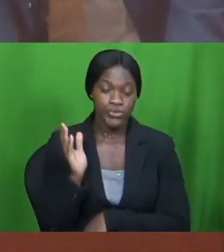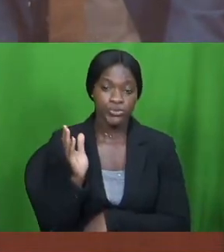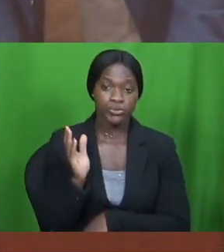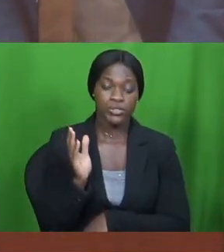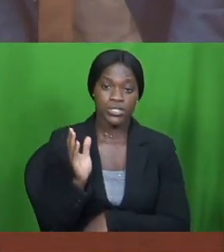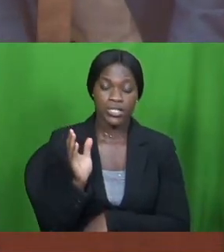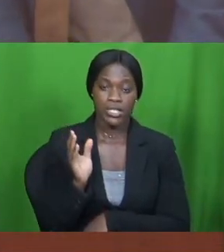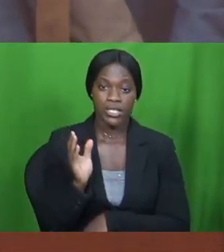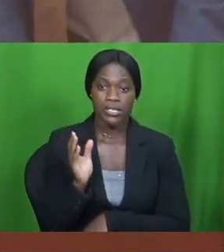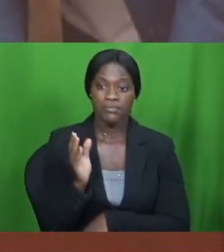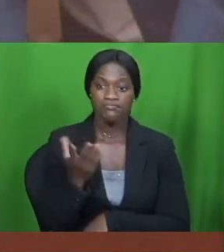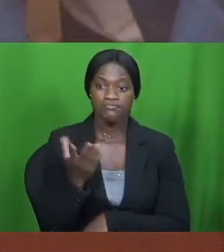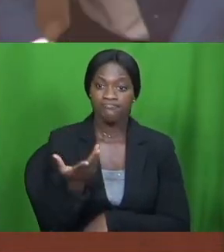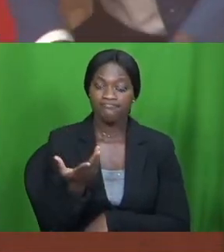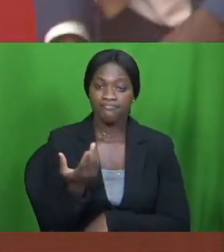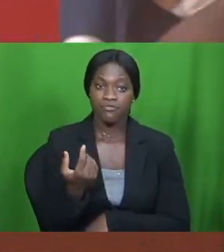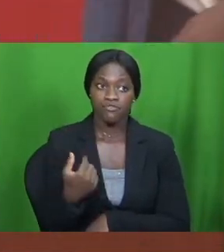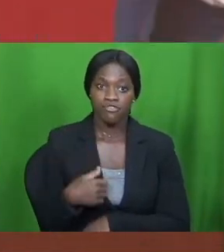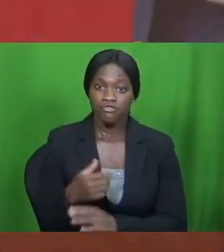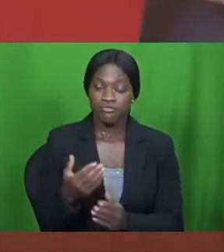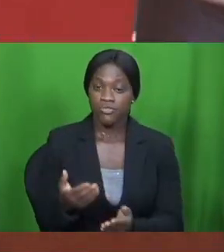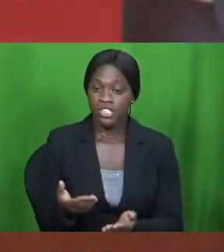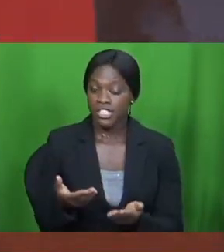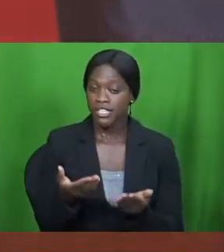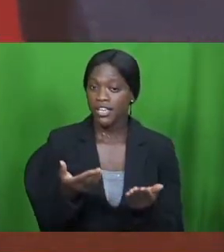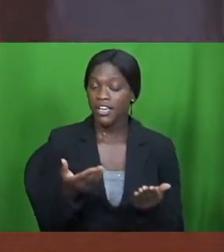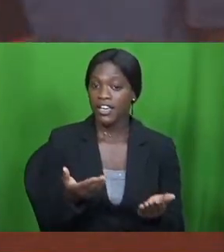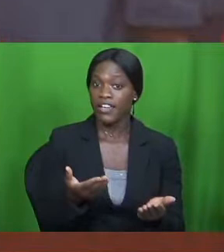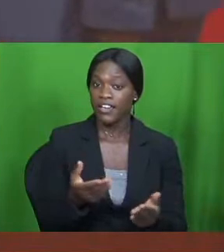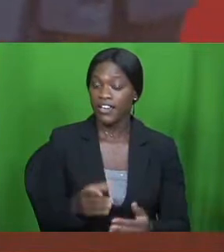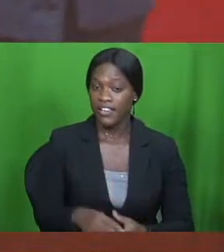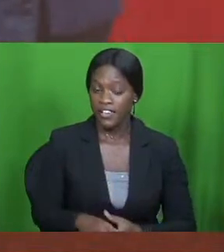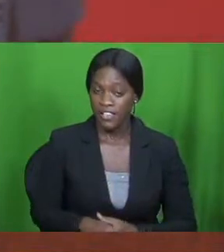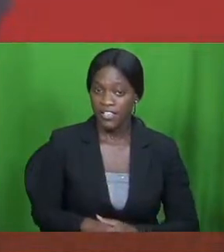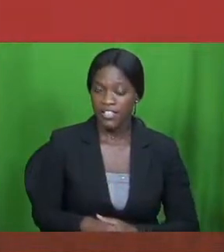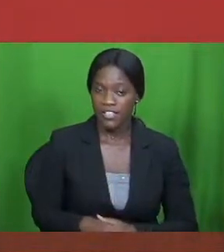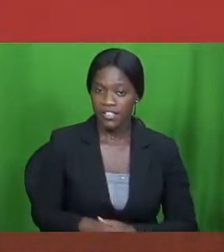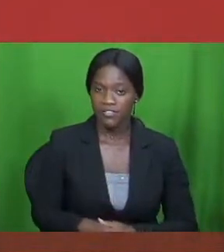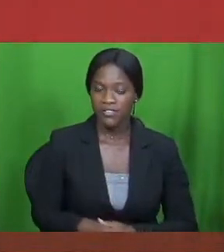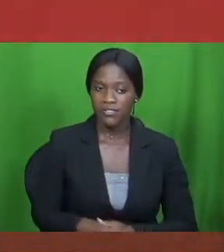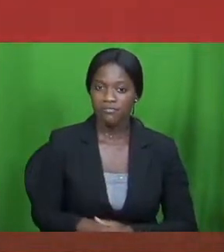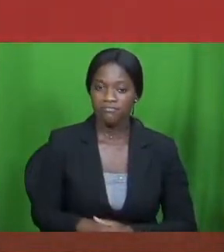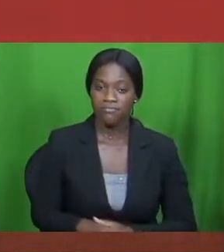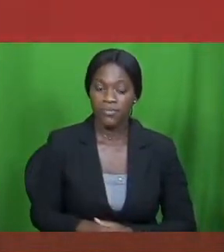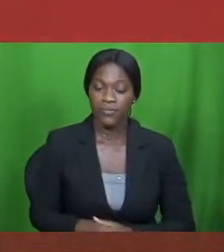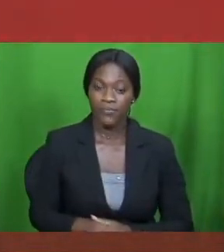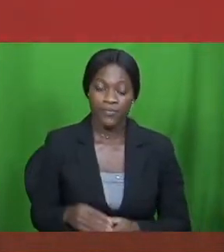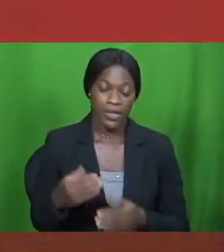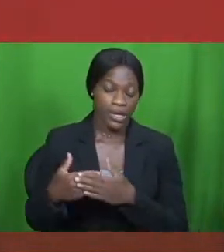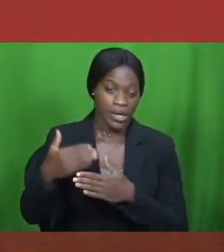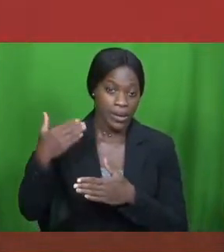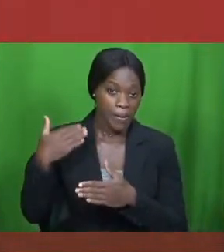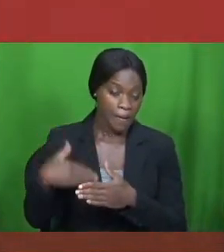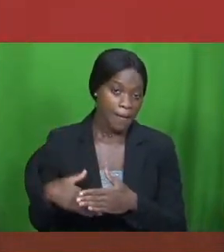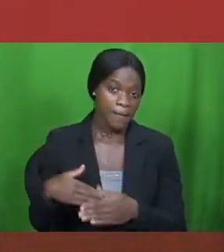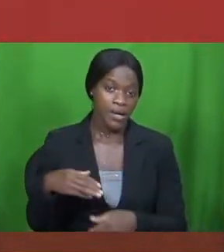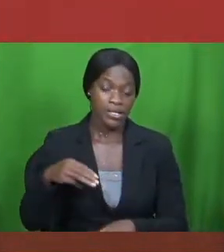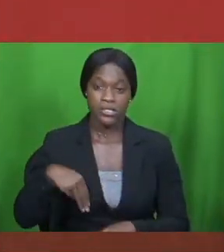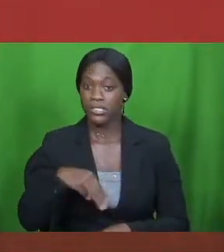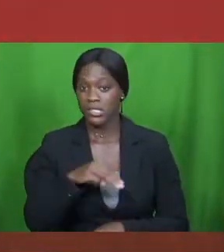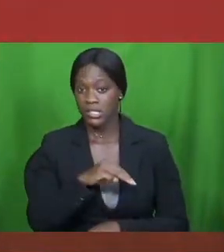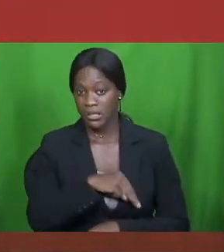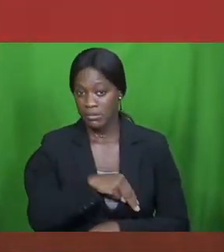paid by this Honorable House to one of our former illustrious